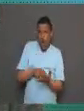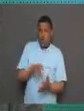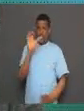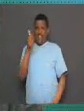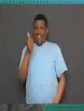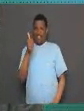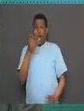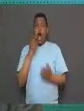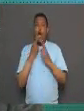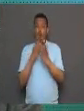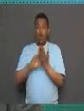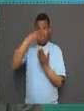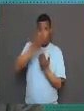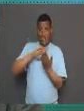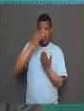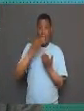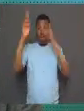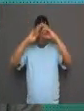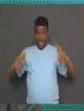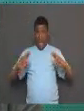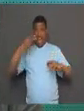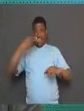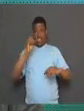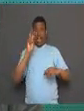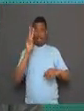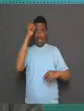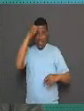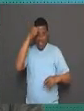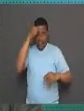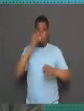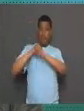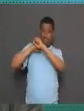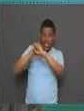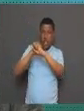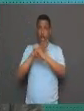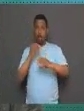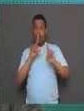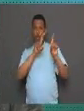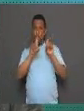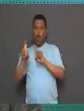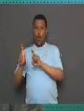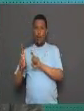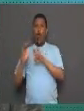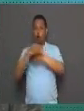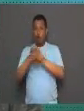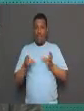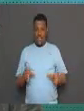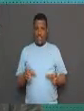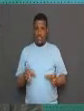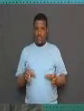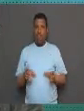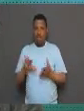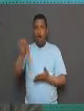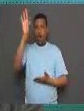The 2010 report of the Federal HIV/AIDS Prevention and Control